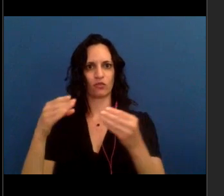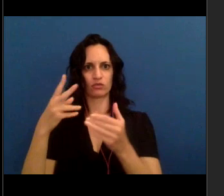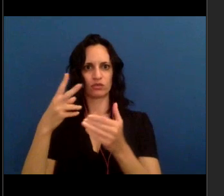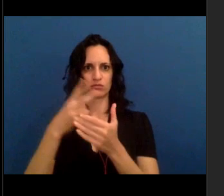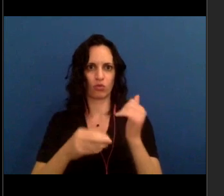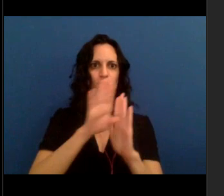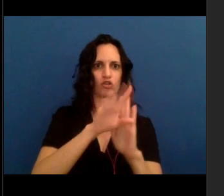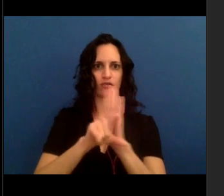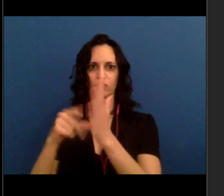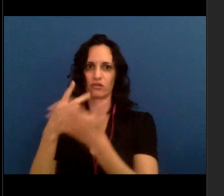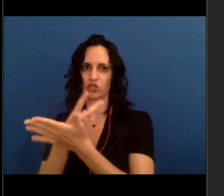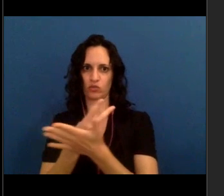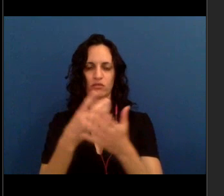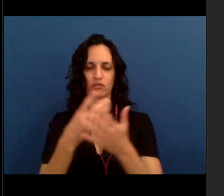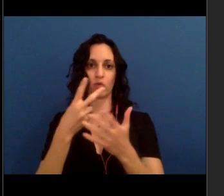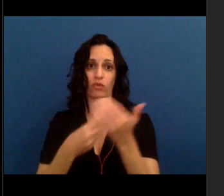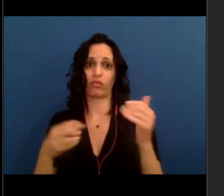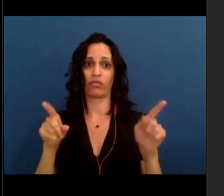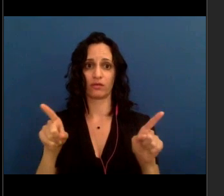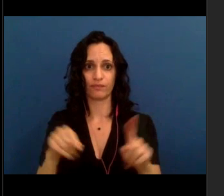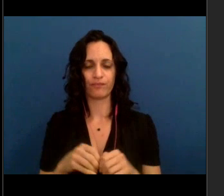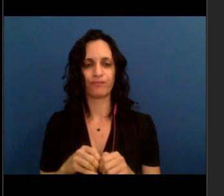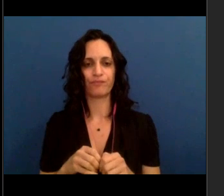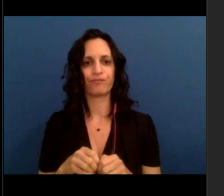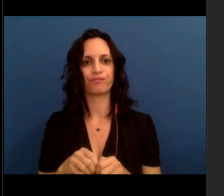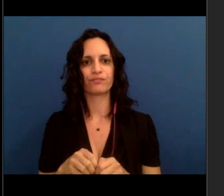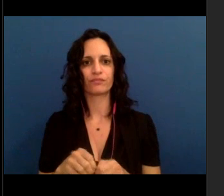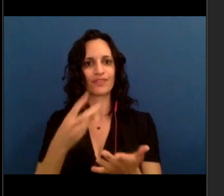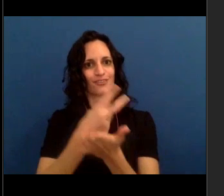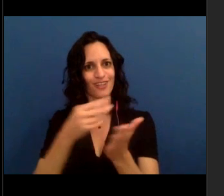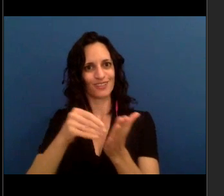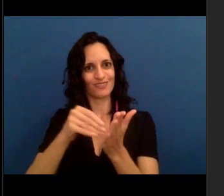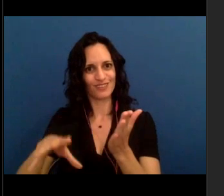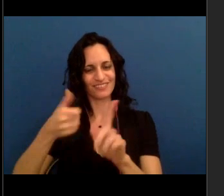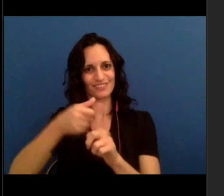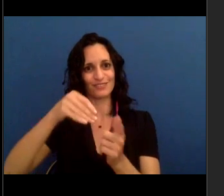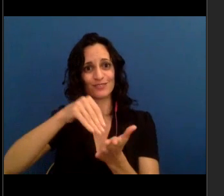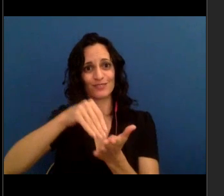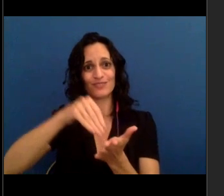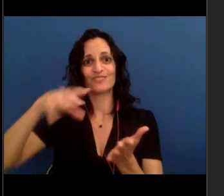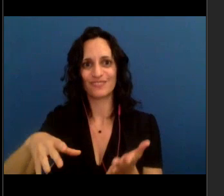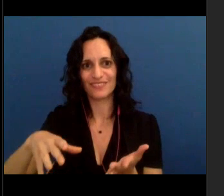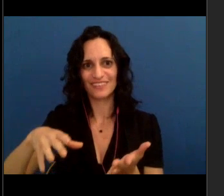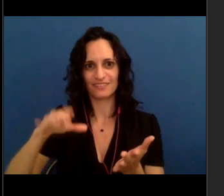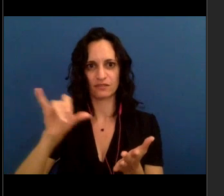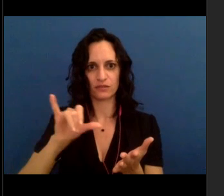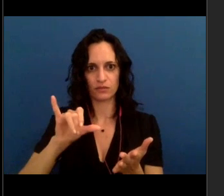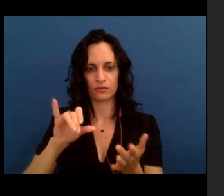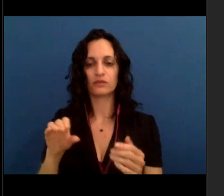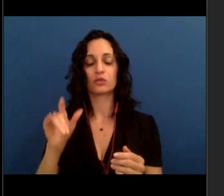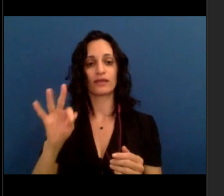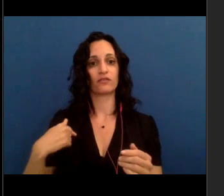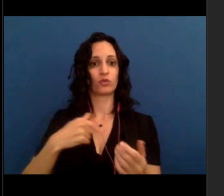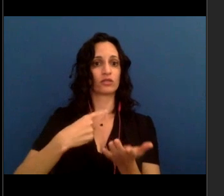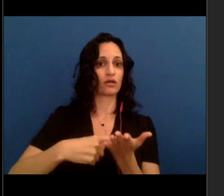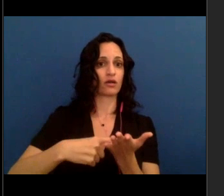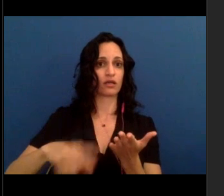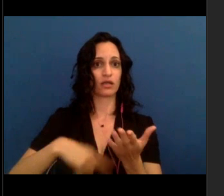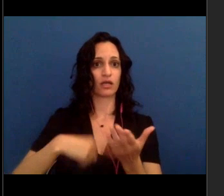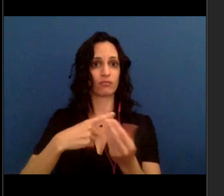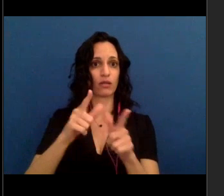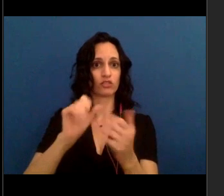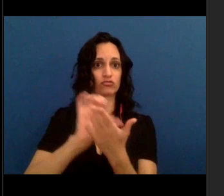And as our title implies, graduate students are students too. So if we're talking about making the linguistics curriculum